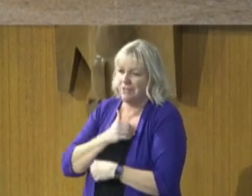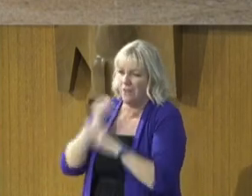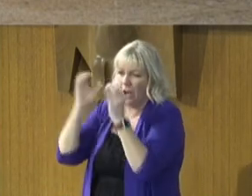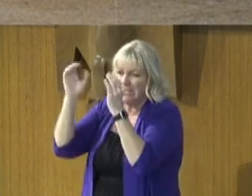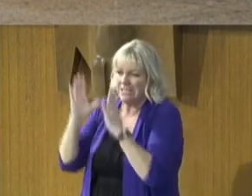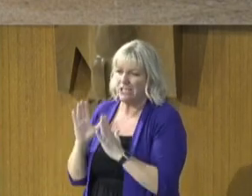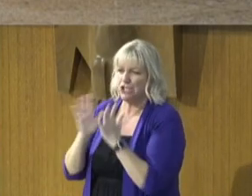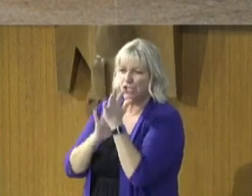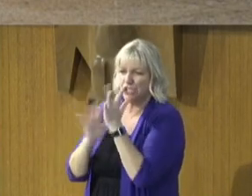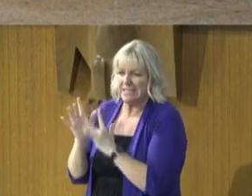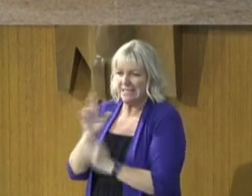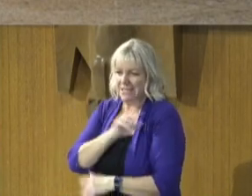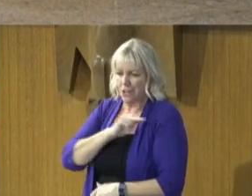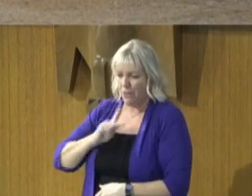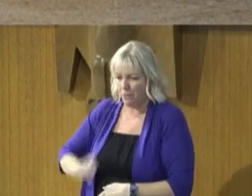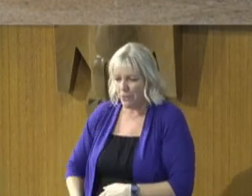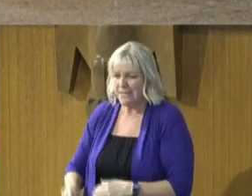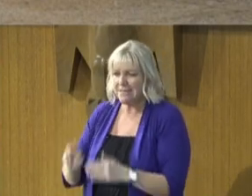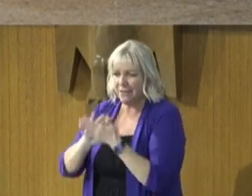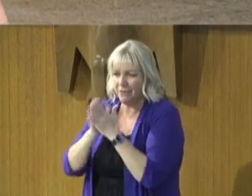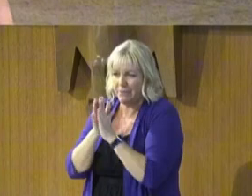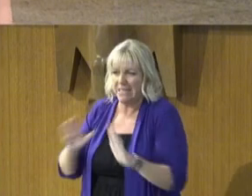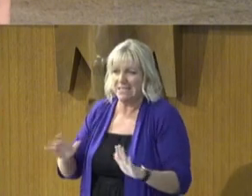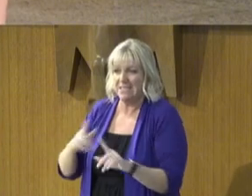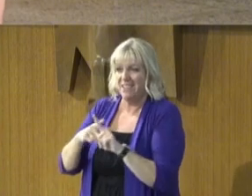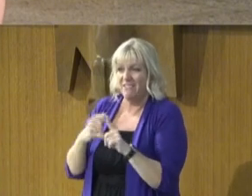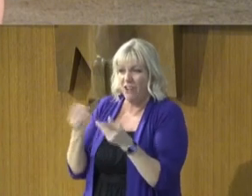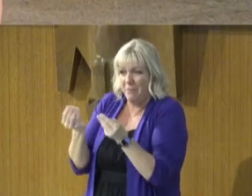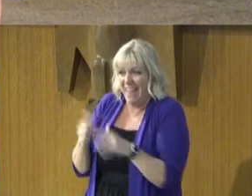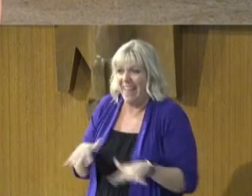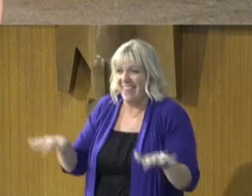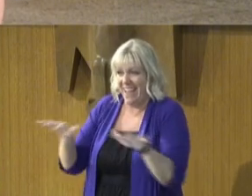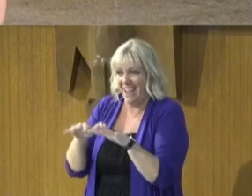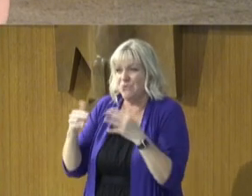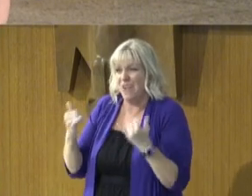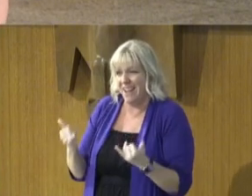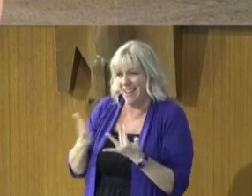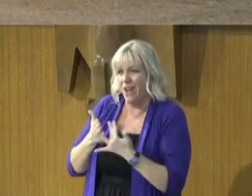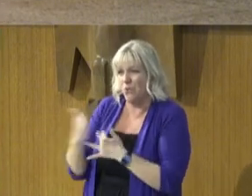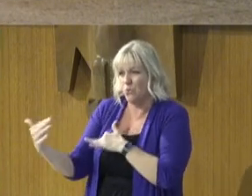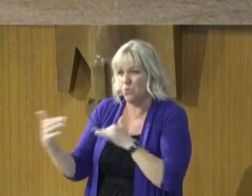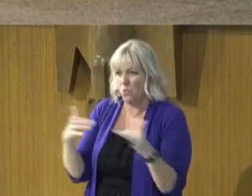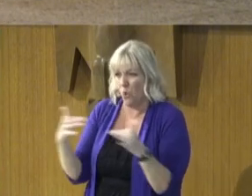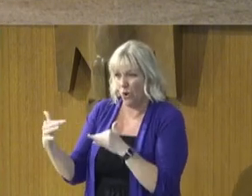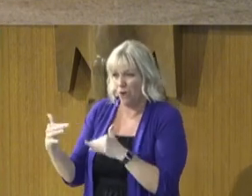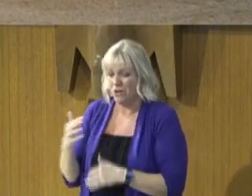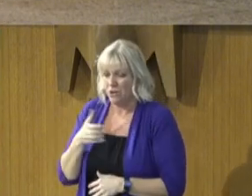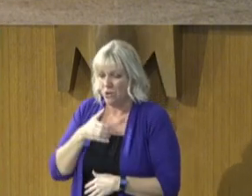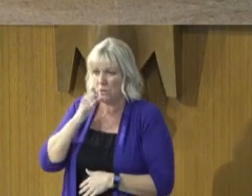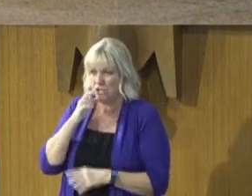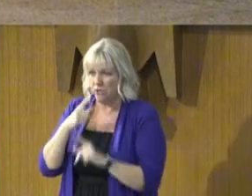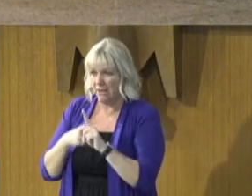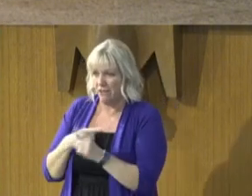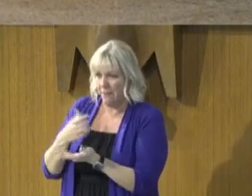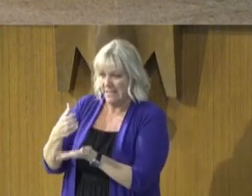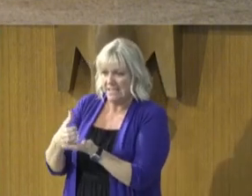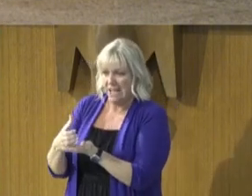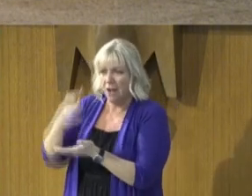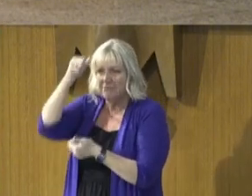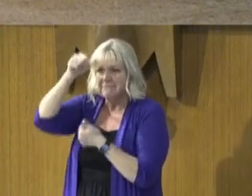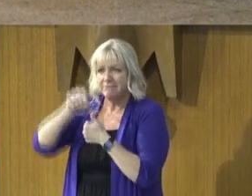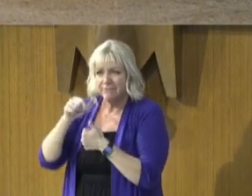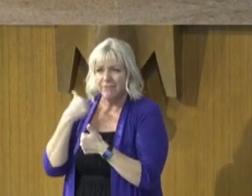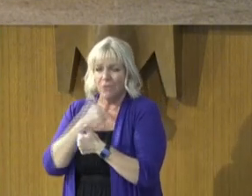of Peace, from a land that is currently torn apart by war. We drink from this cup and remember that we are part of a